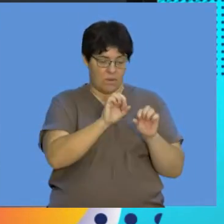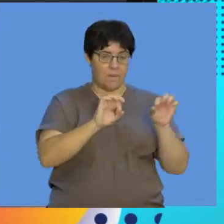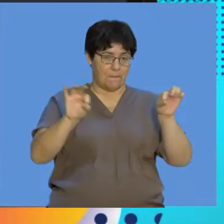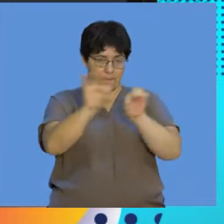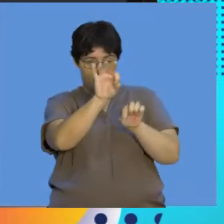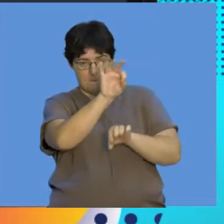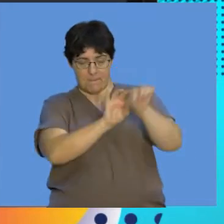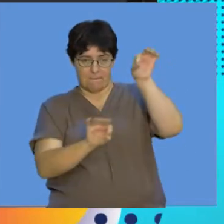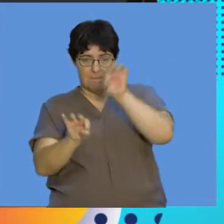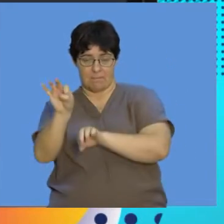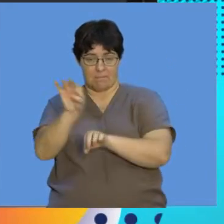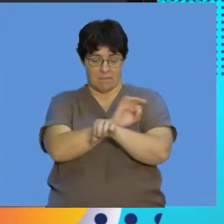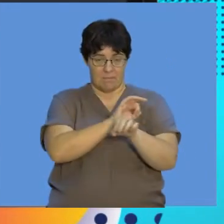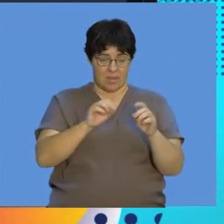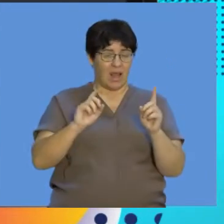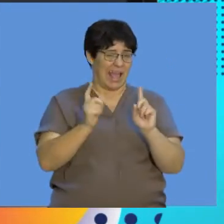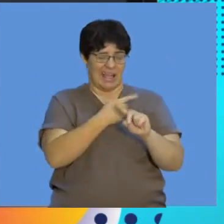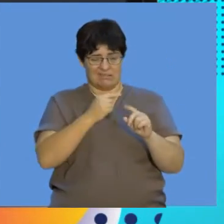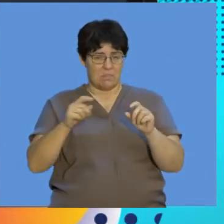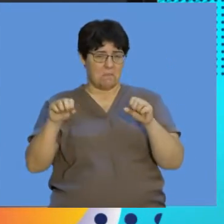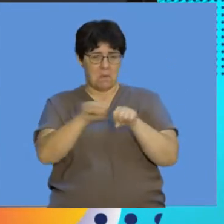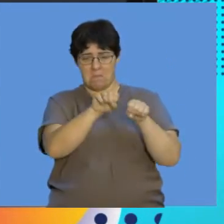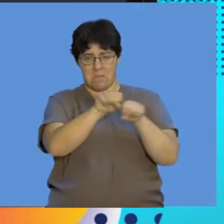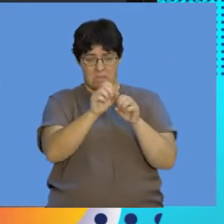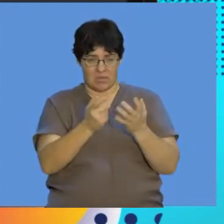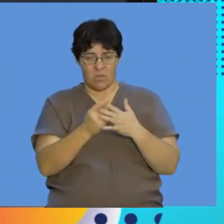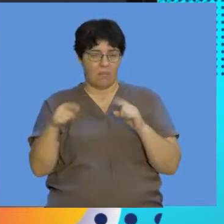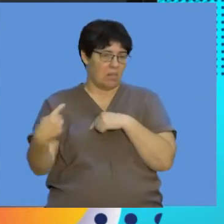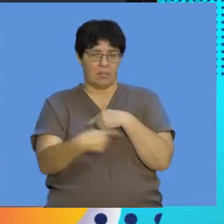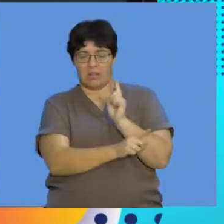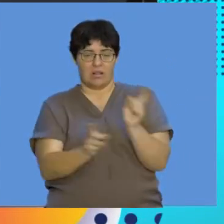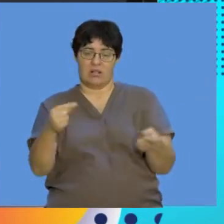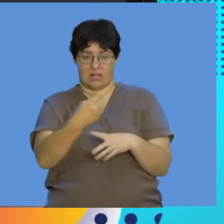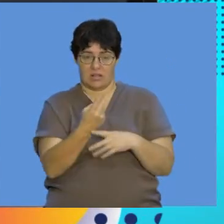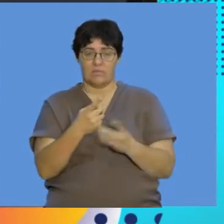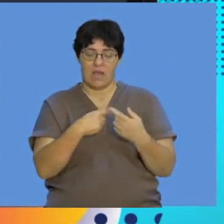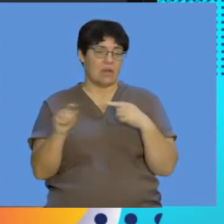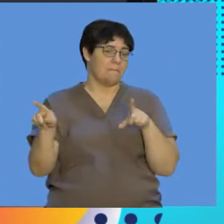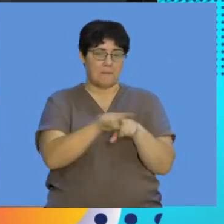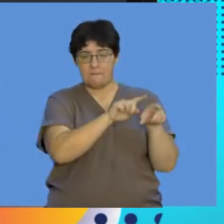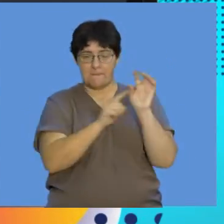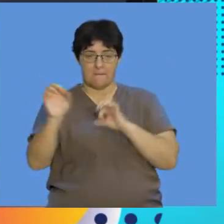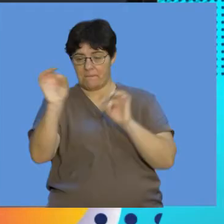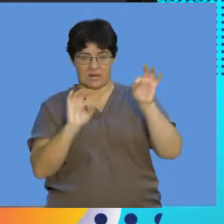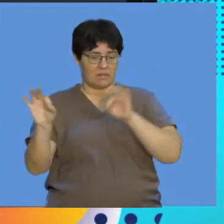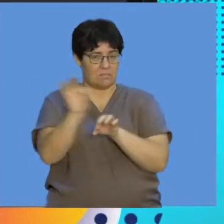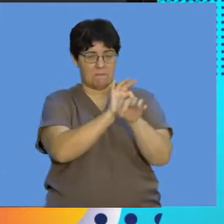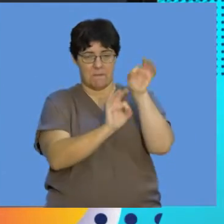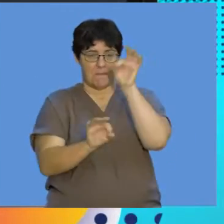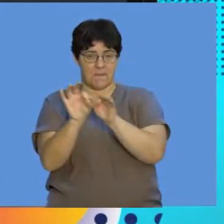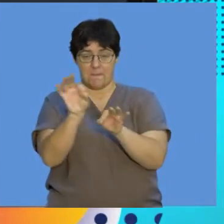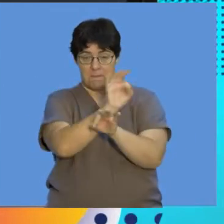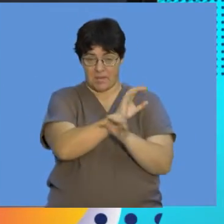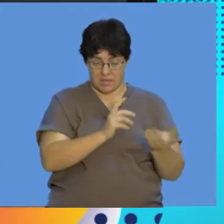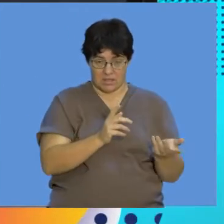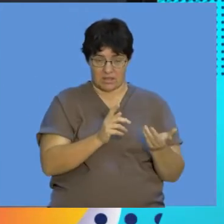particles, because we're saying that this movement is quite random, then if there are collisions between the particles themselves or between the particles